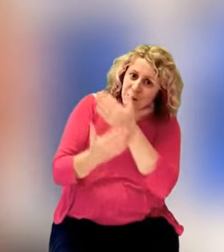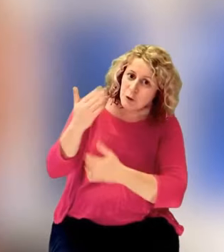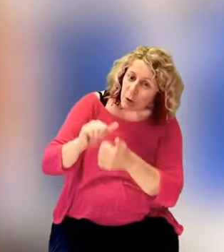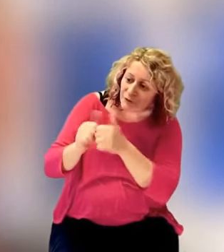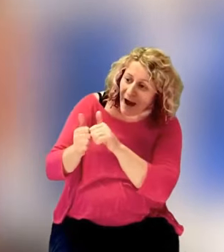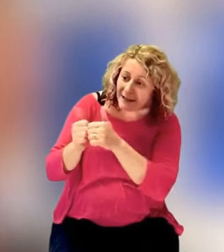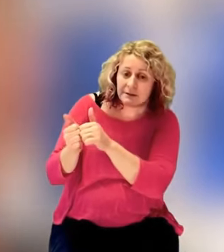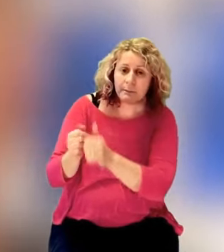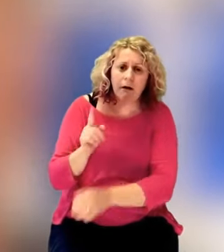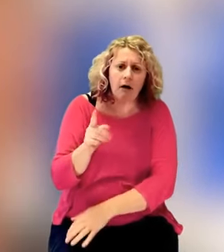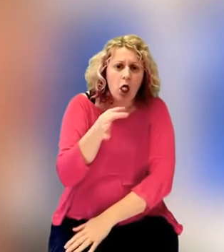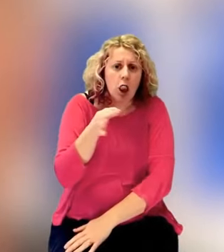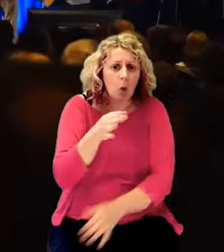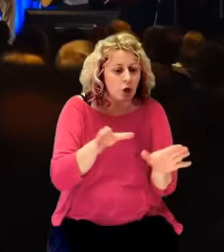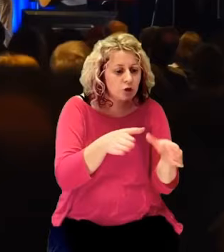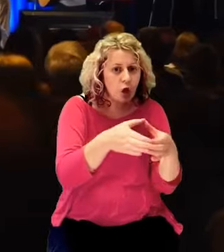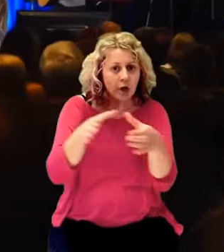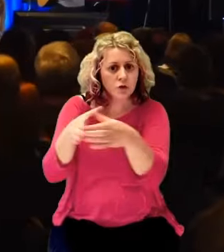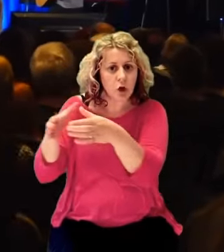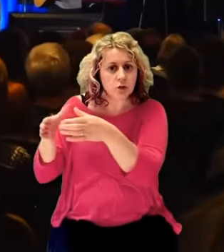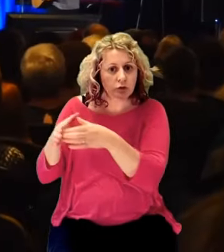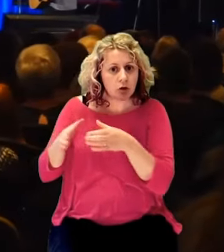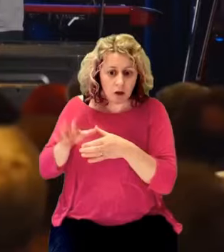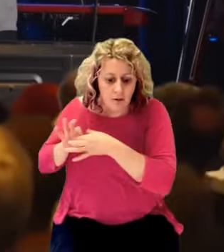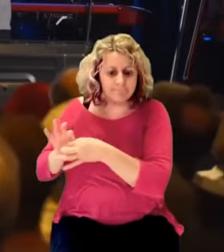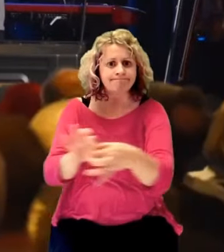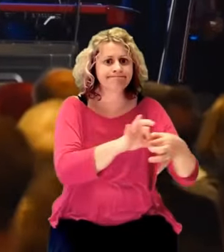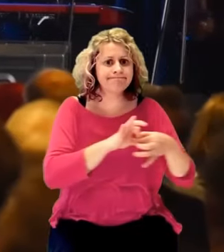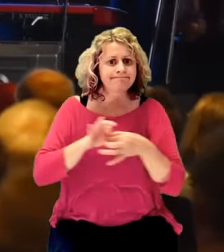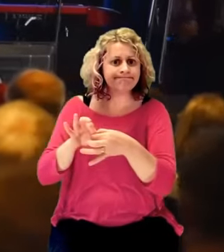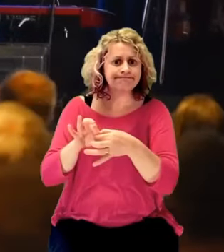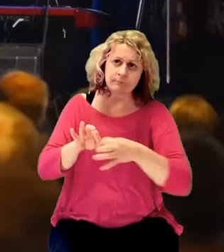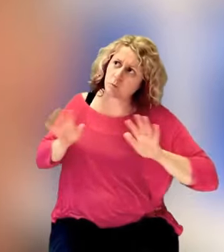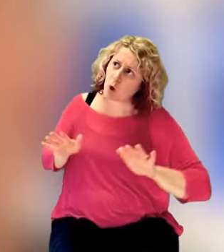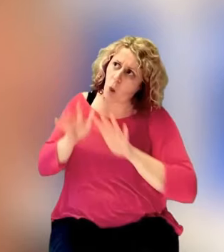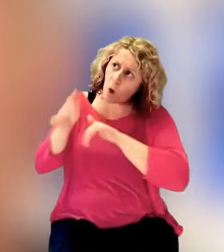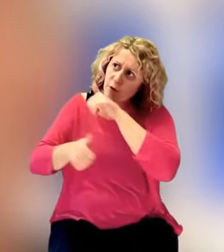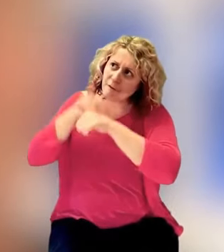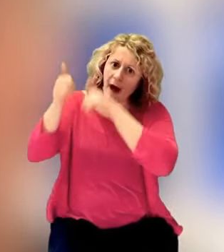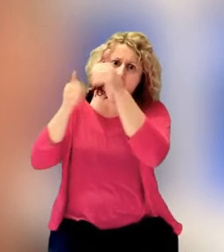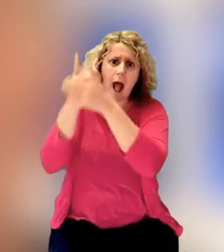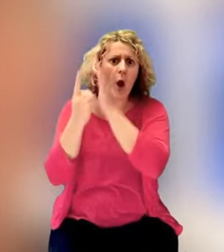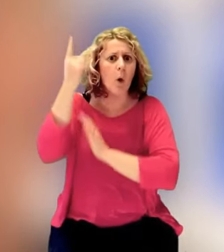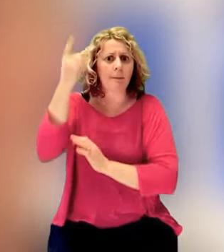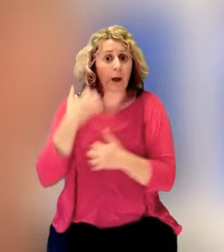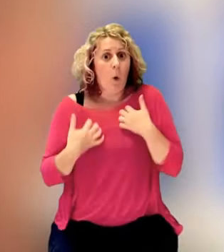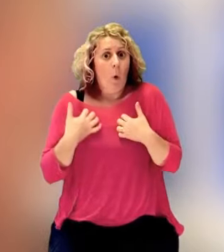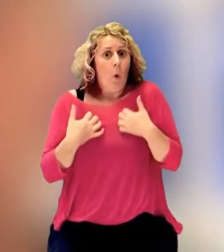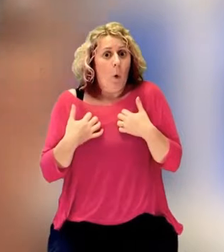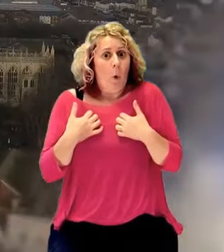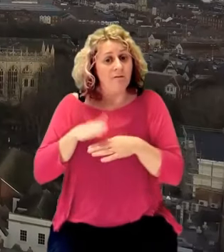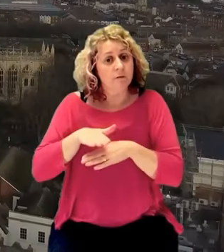and having local churches work together to glorify God was a real boost. And I'm looking forward to our next